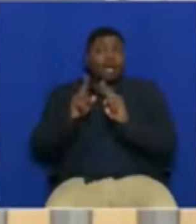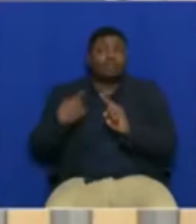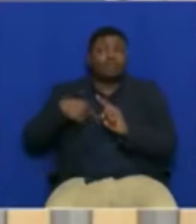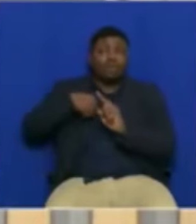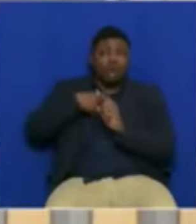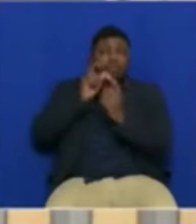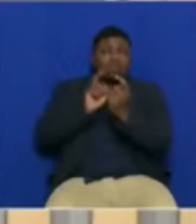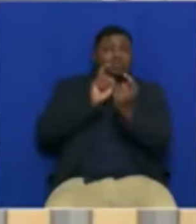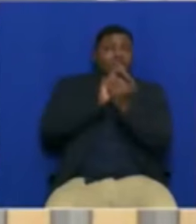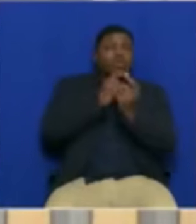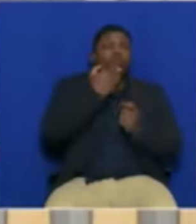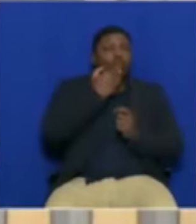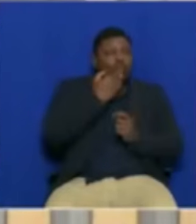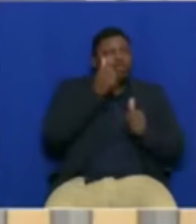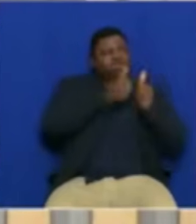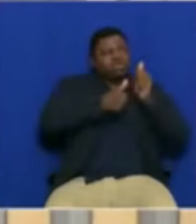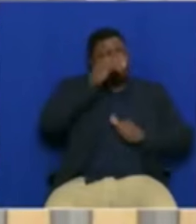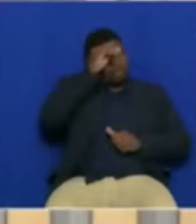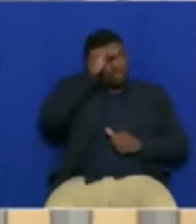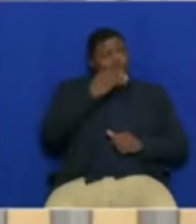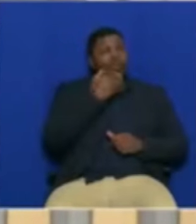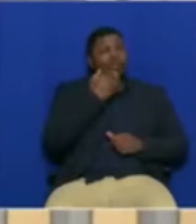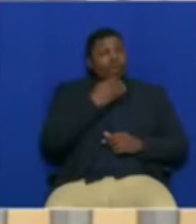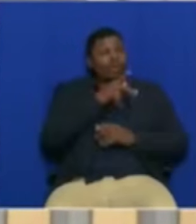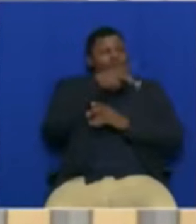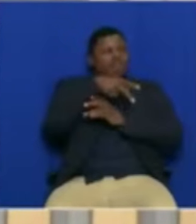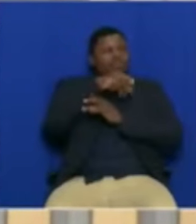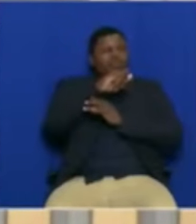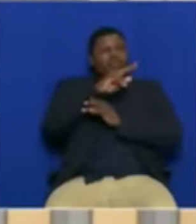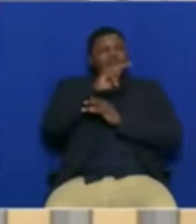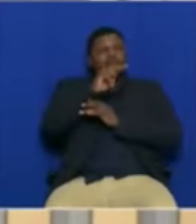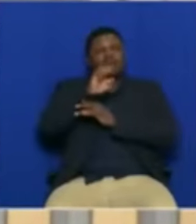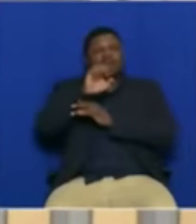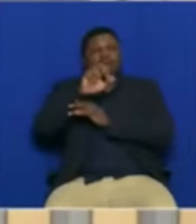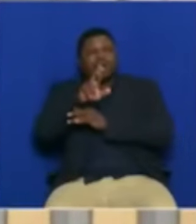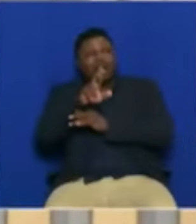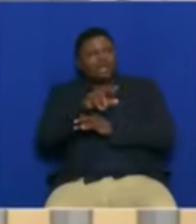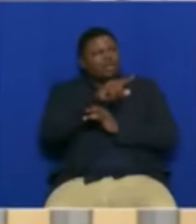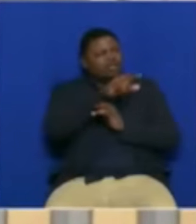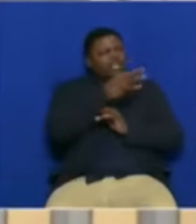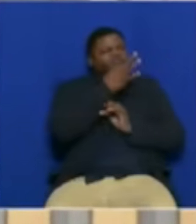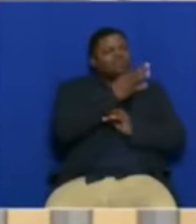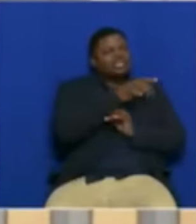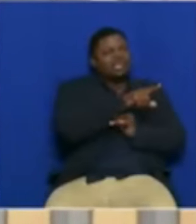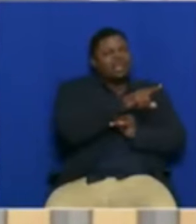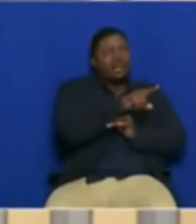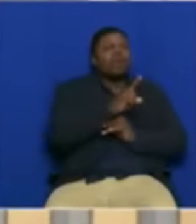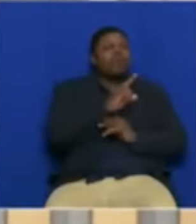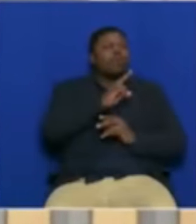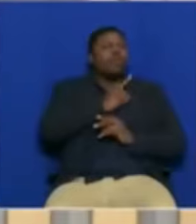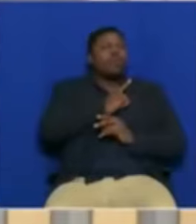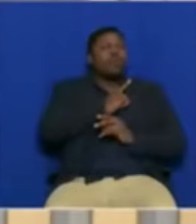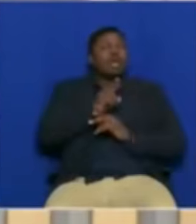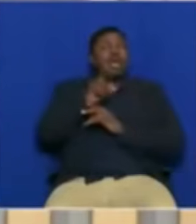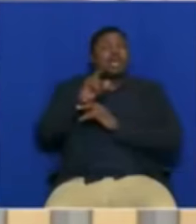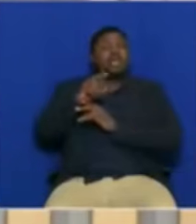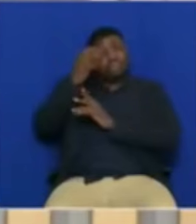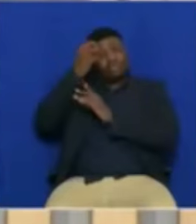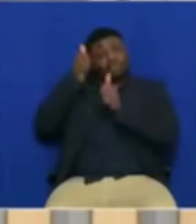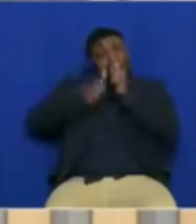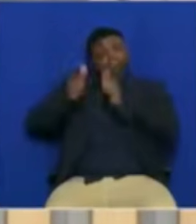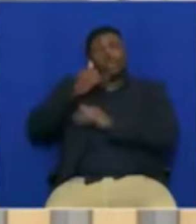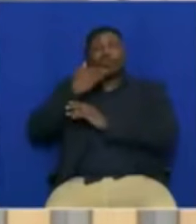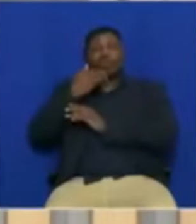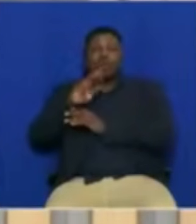and we asked her, you went on a fact, you were tasked by General Mosikili to go on a fact, because this matter has been in the